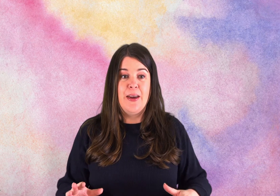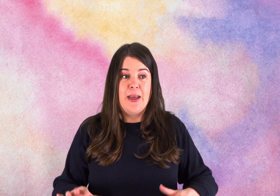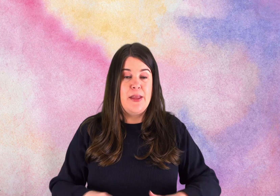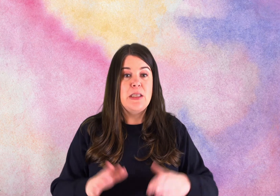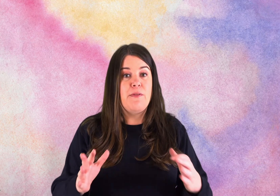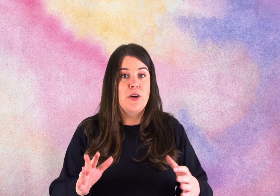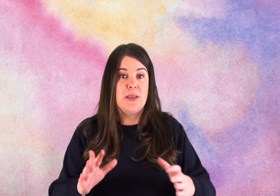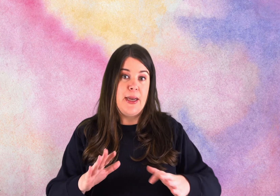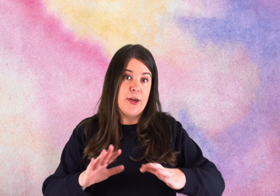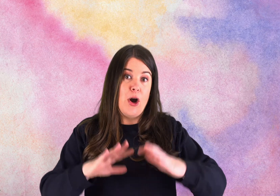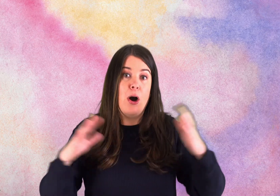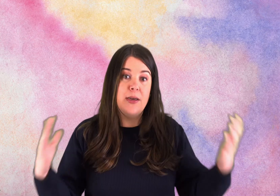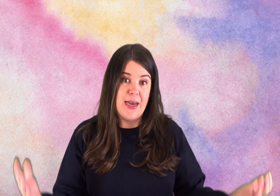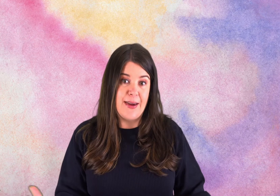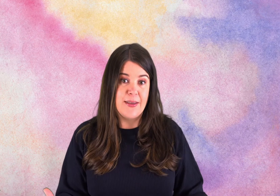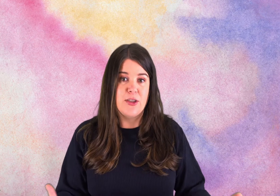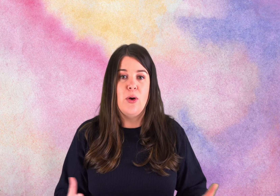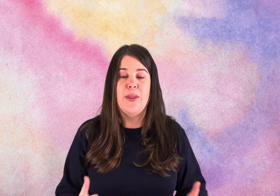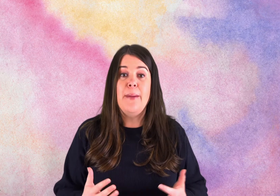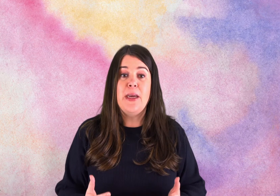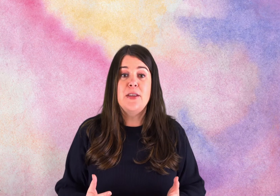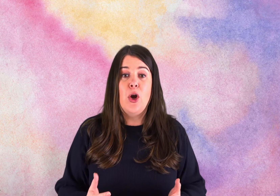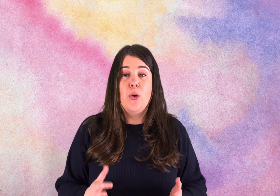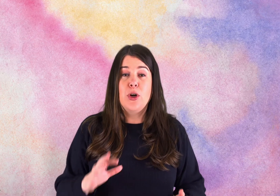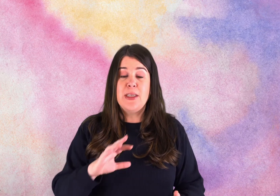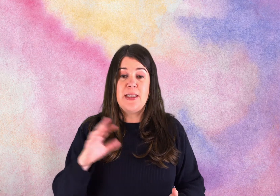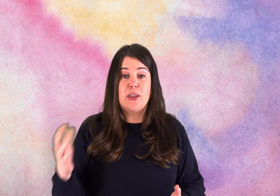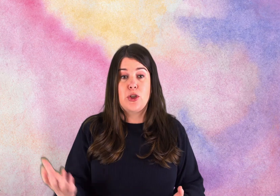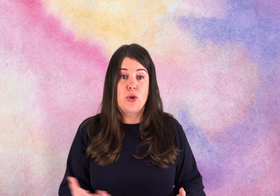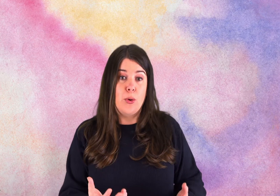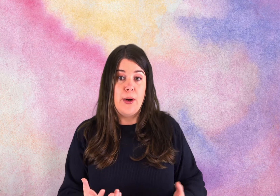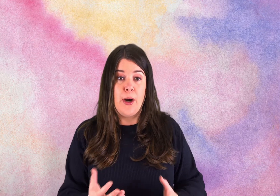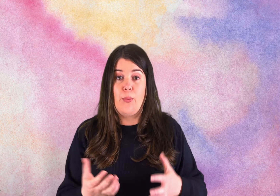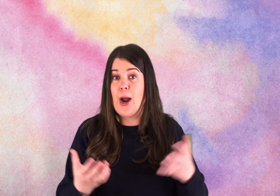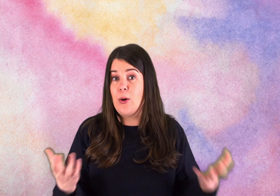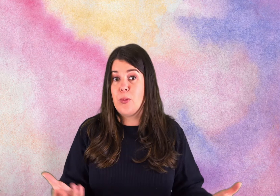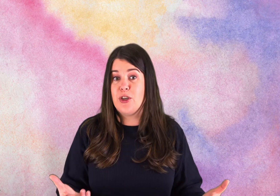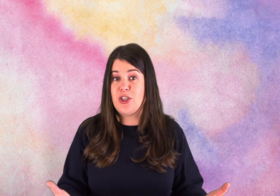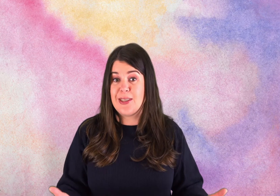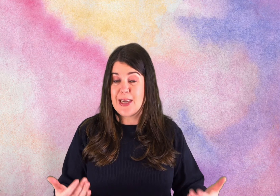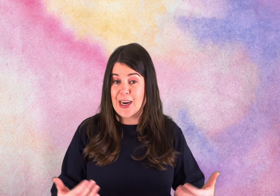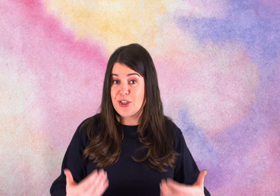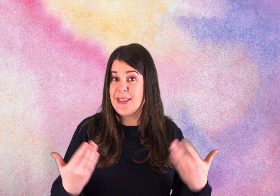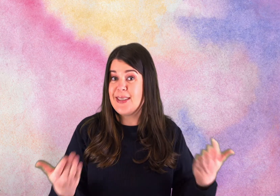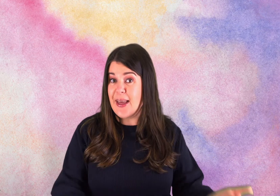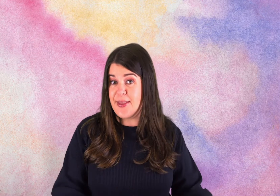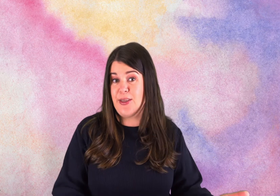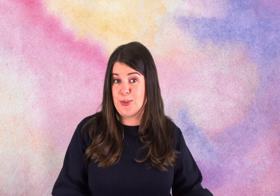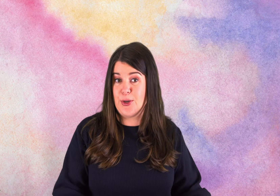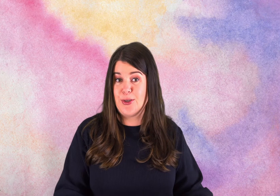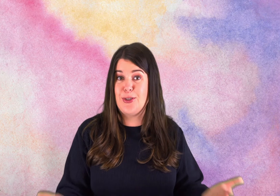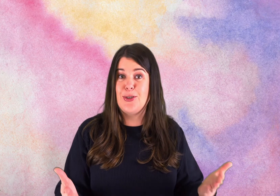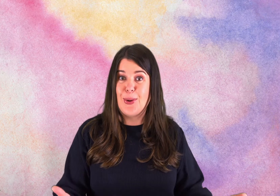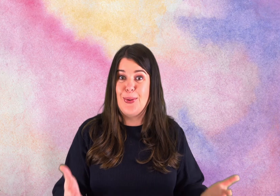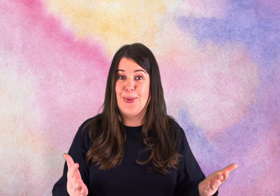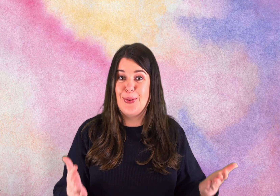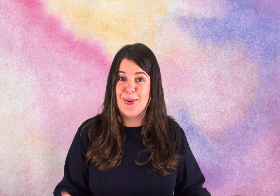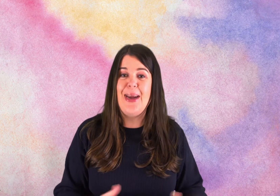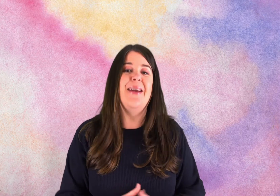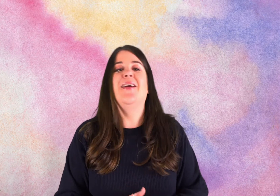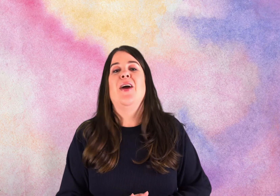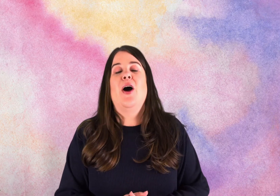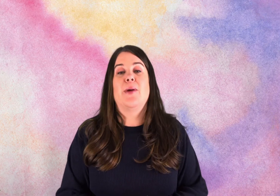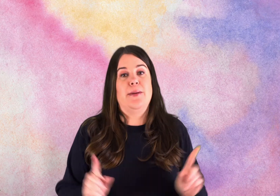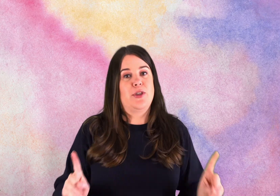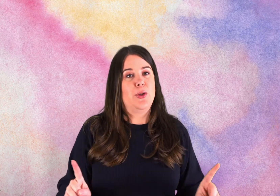see this verse in context. So that means we're going to see the story around where Jesus actually said these words. So